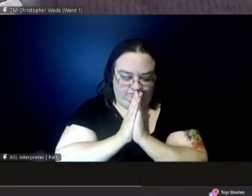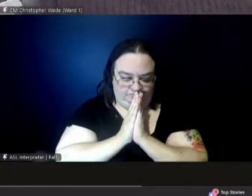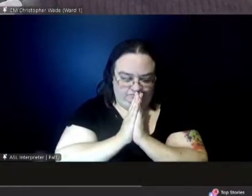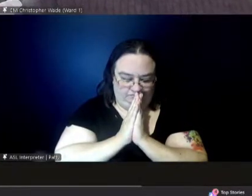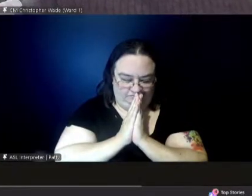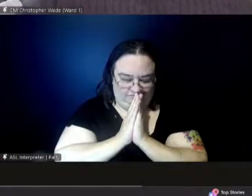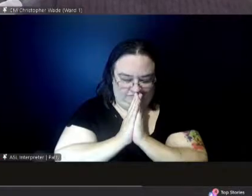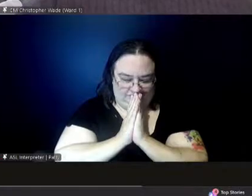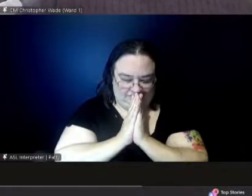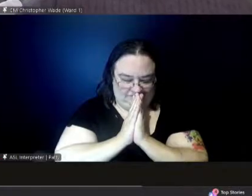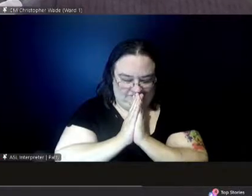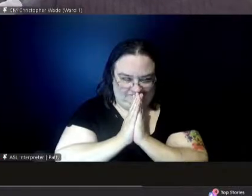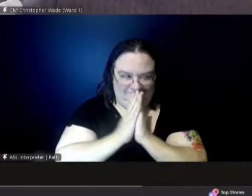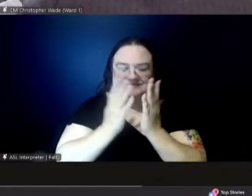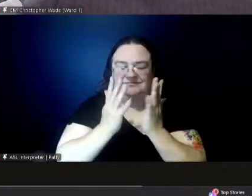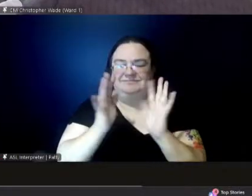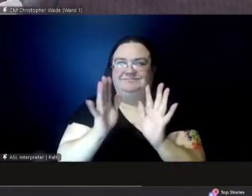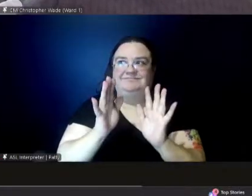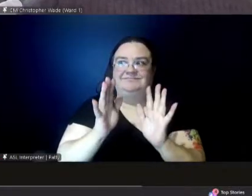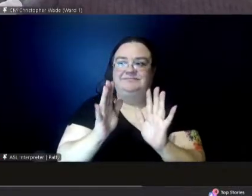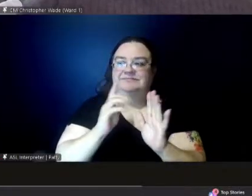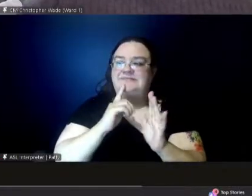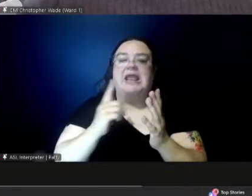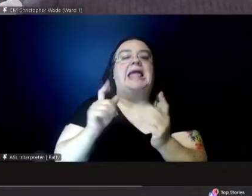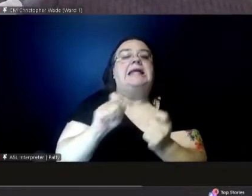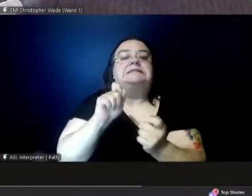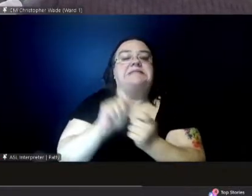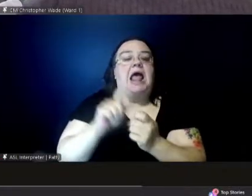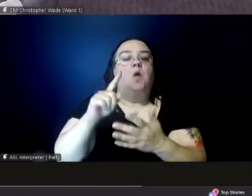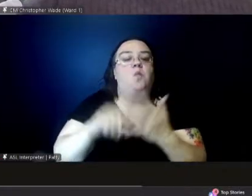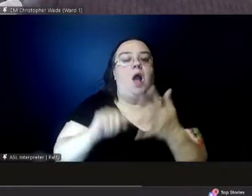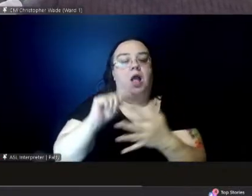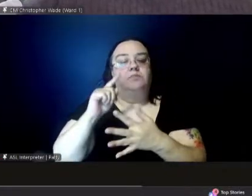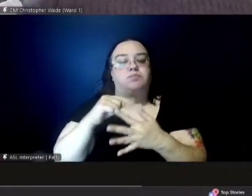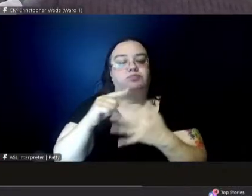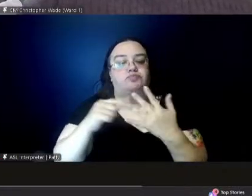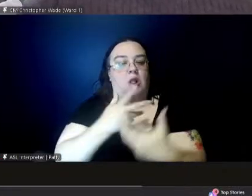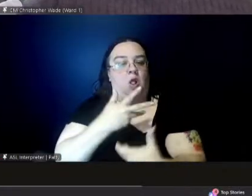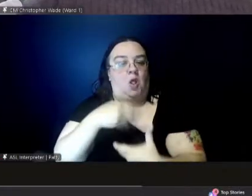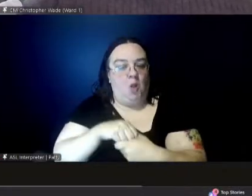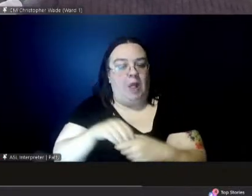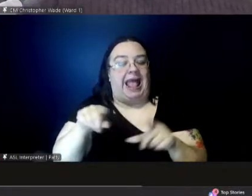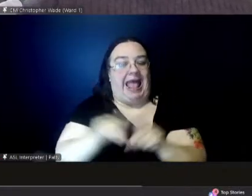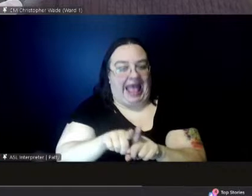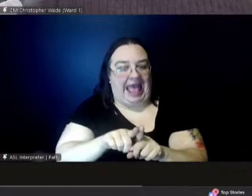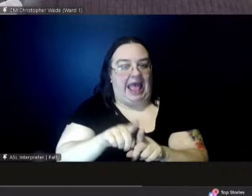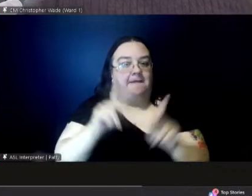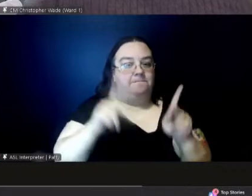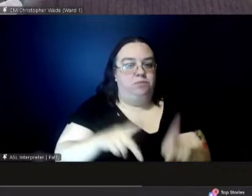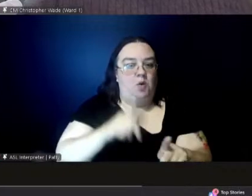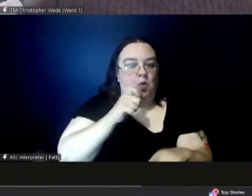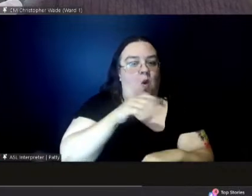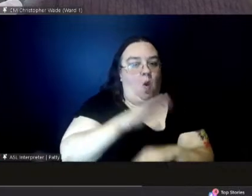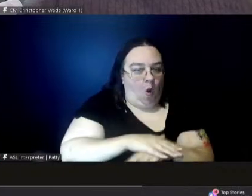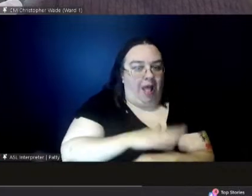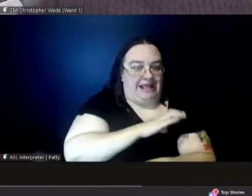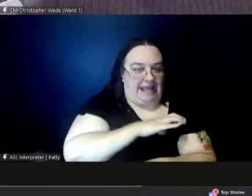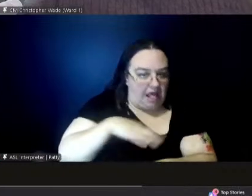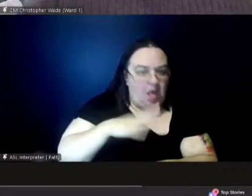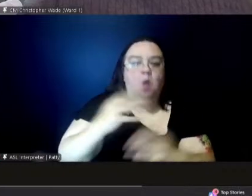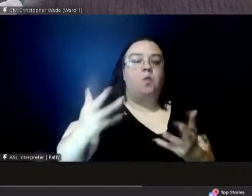is included in your in being a council member, and what is not included. Got it. Cool. Thank